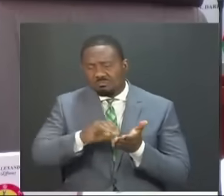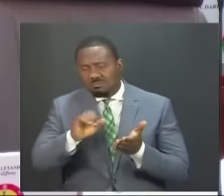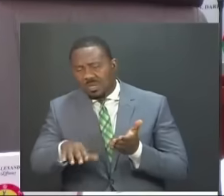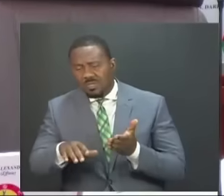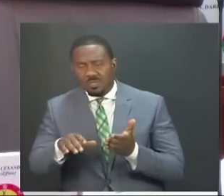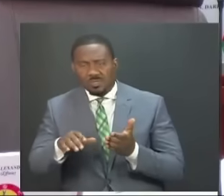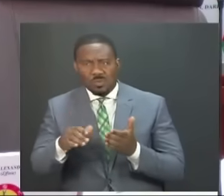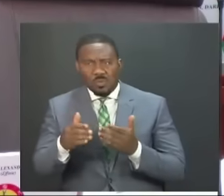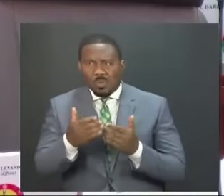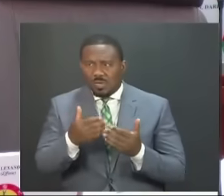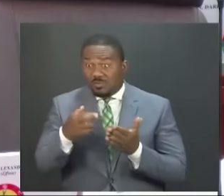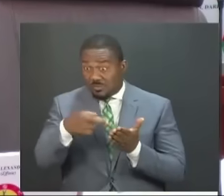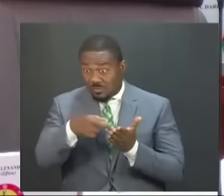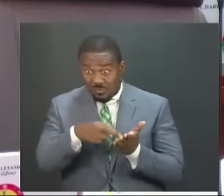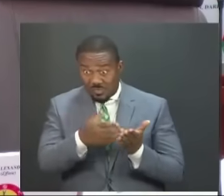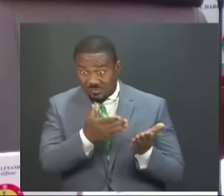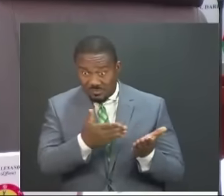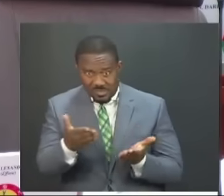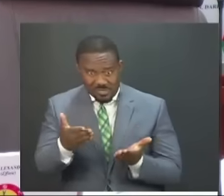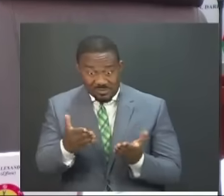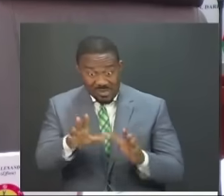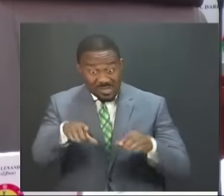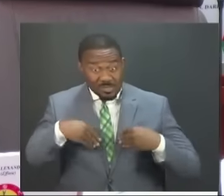is presented to us.